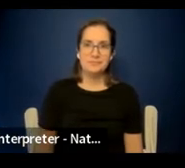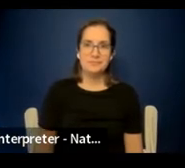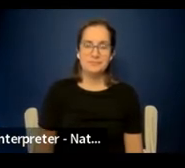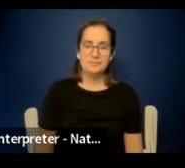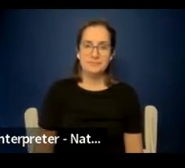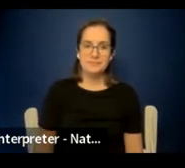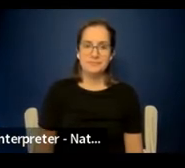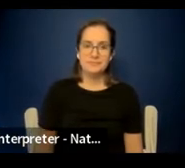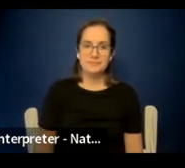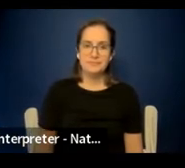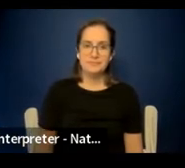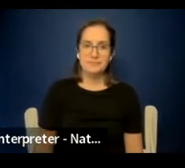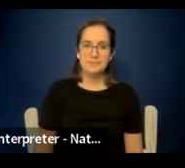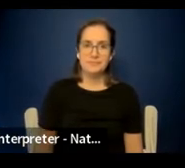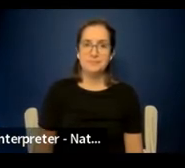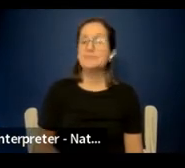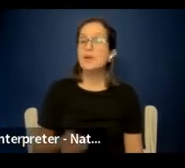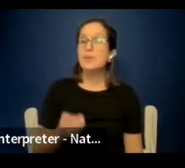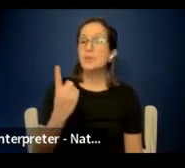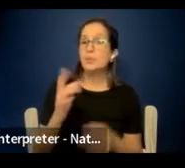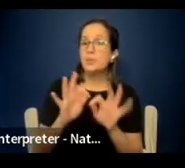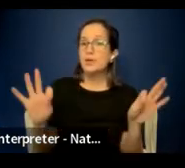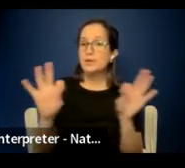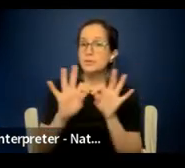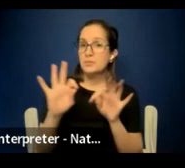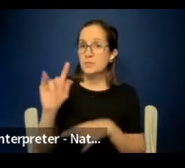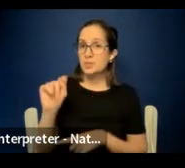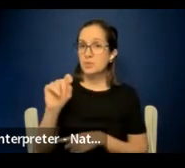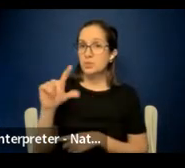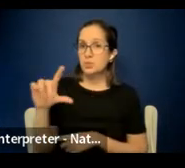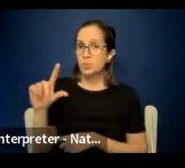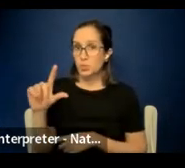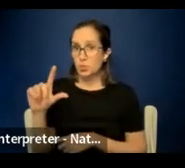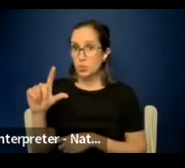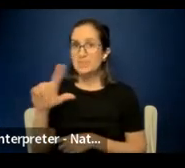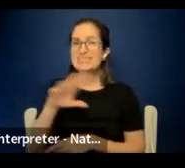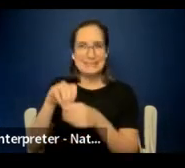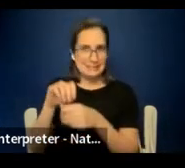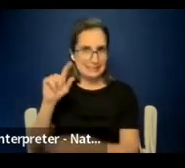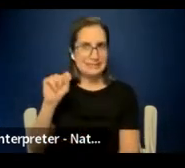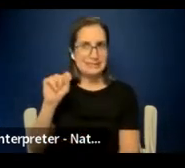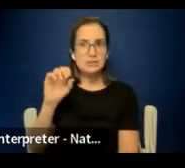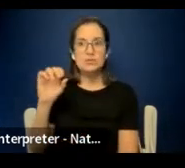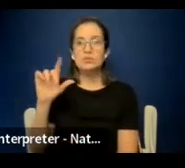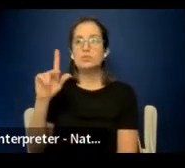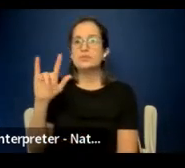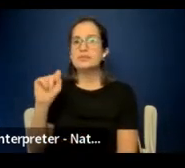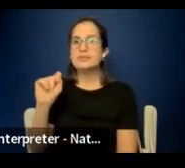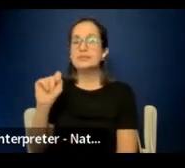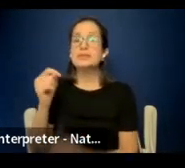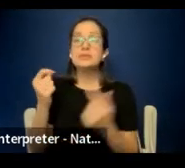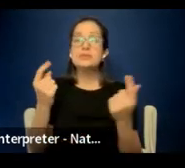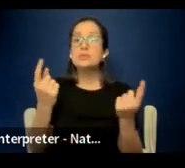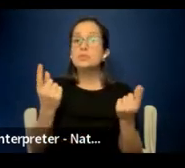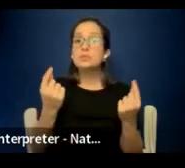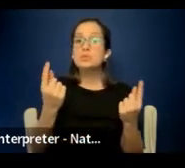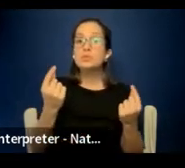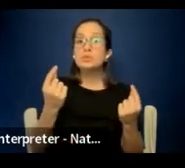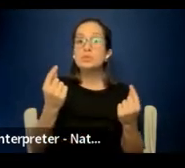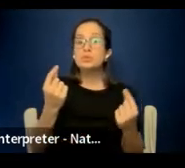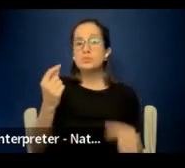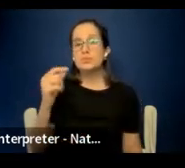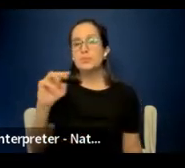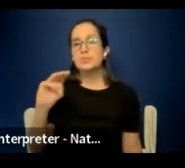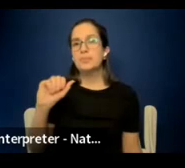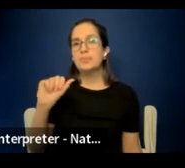one important tool that's in the toolkit here is this idea of sort of mapping the journey of a volunteer and really kind of